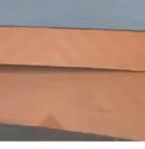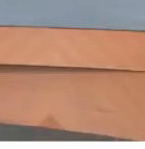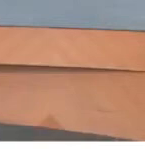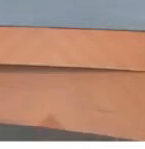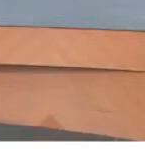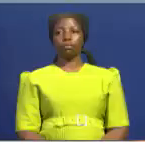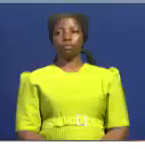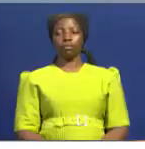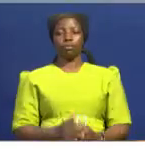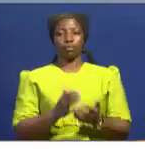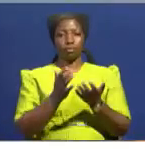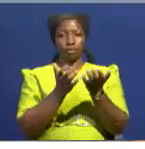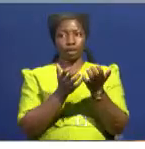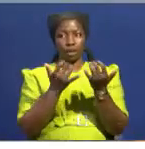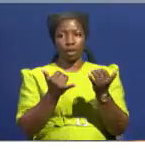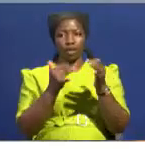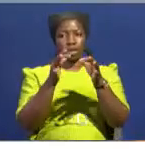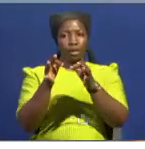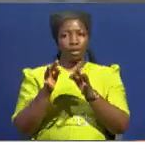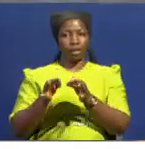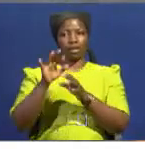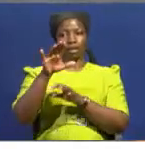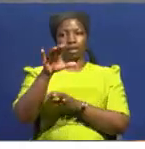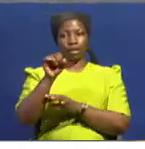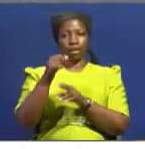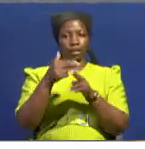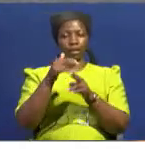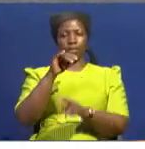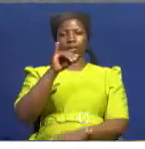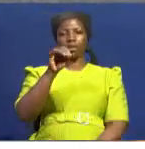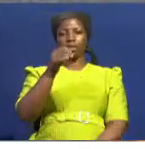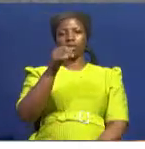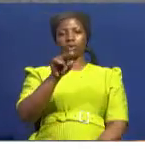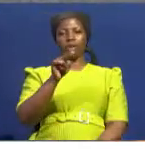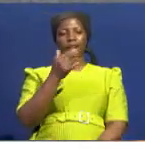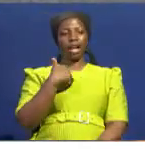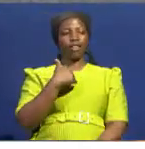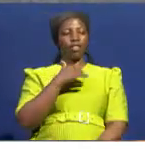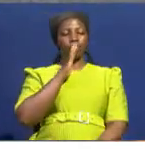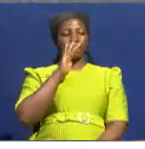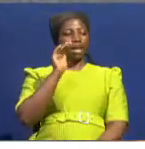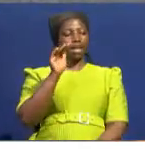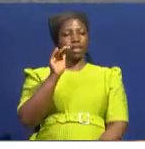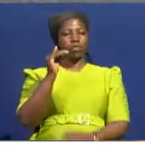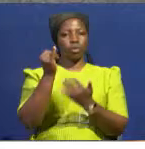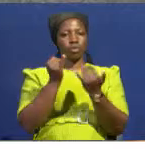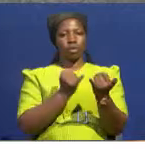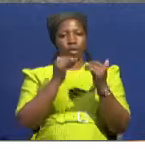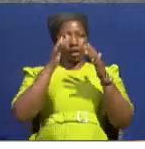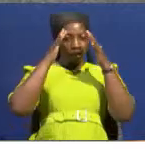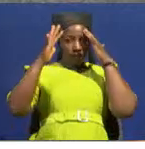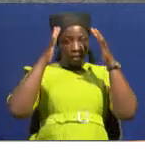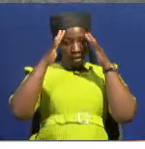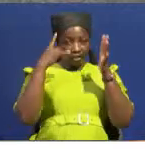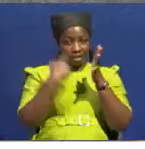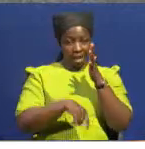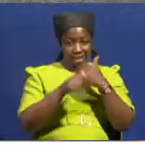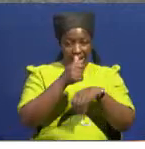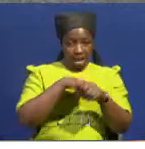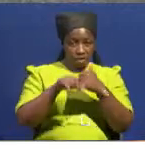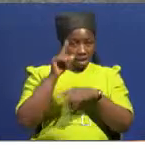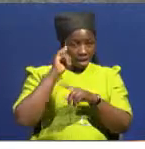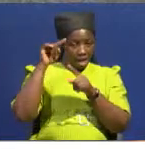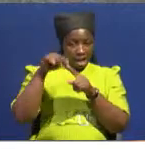Now let's talk business. Treasury Cabinet Secretary John Mbadi has been urged to introduce innovative tax measures designed to